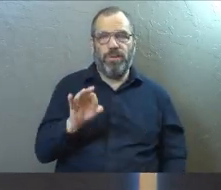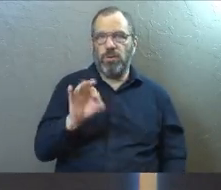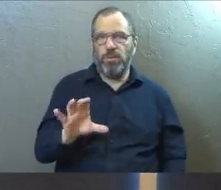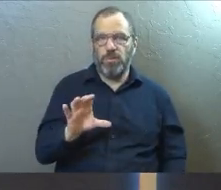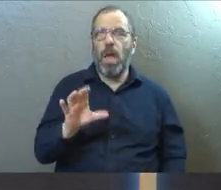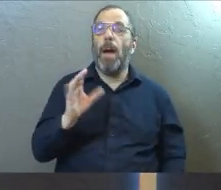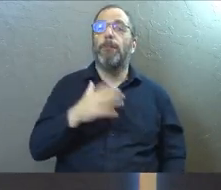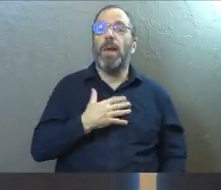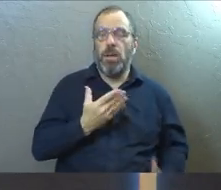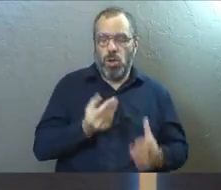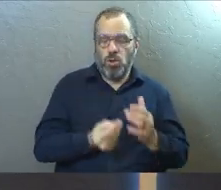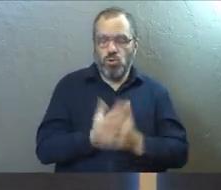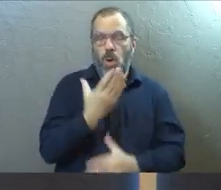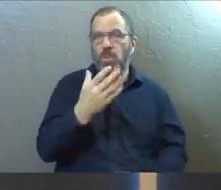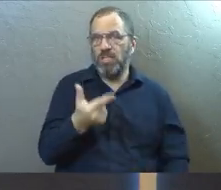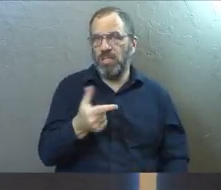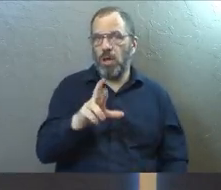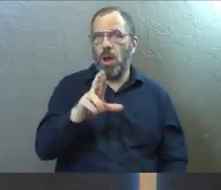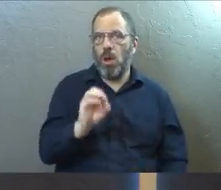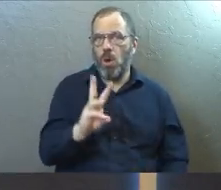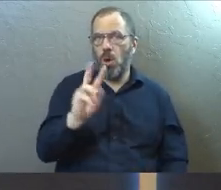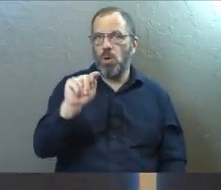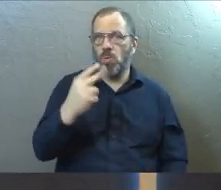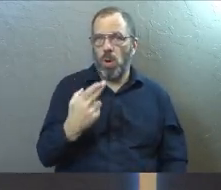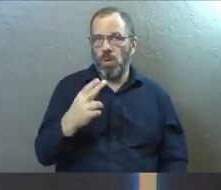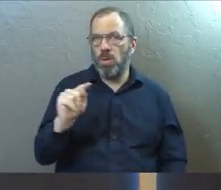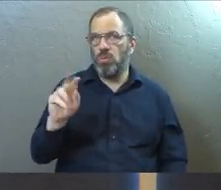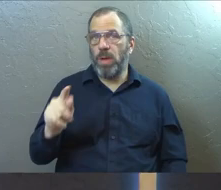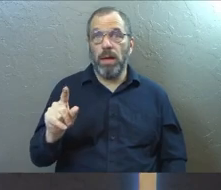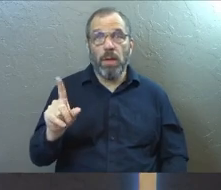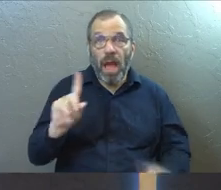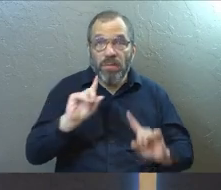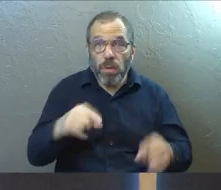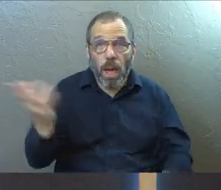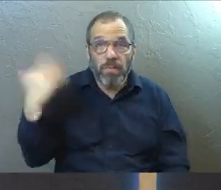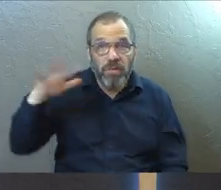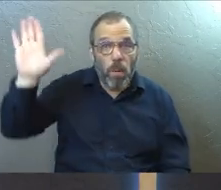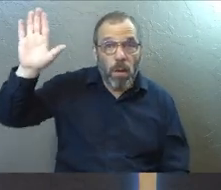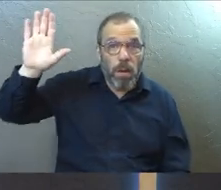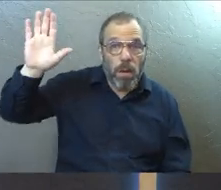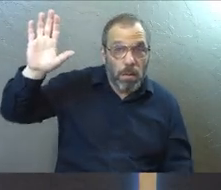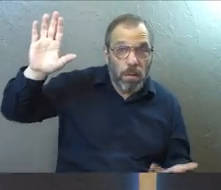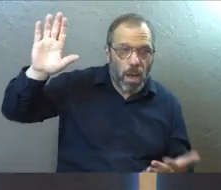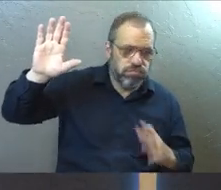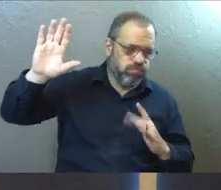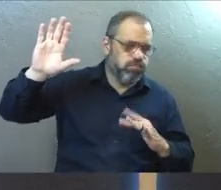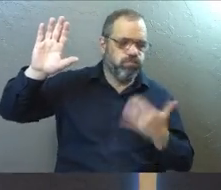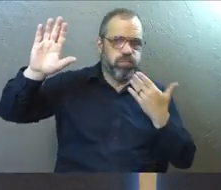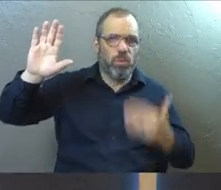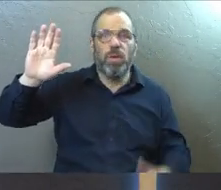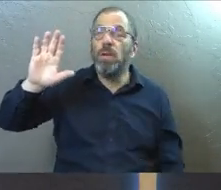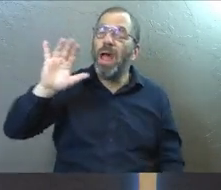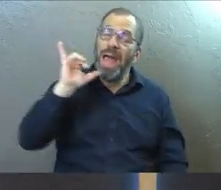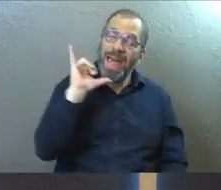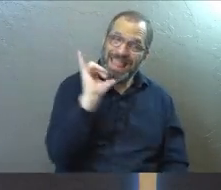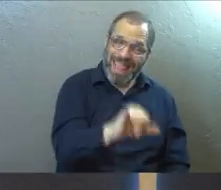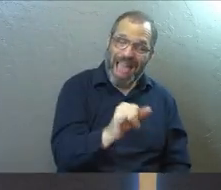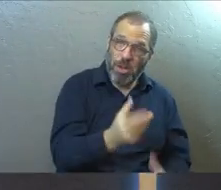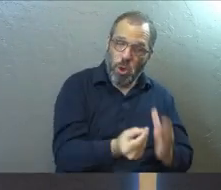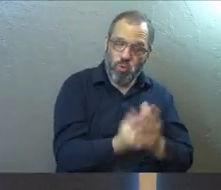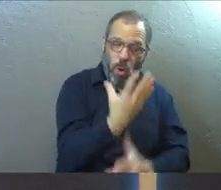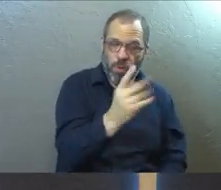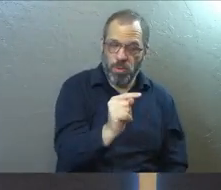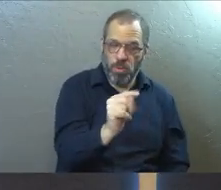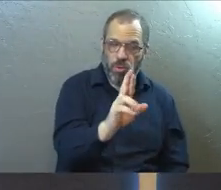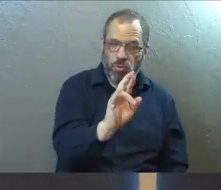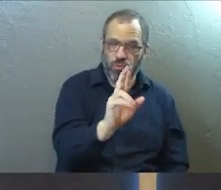now, but we have Growth Track coming up. Has anybody, raise your hand if you've attended Growth Track before. Dude, I love it. That's awesome. Growth Track is an amazing